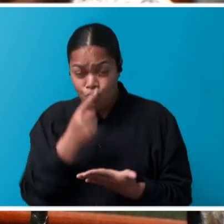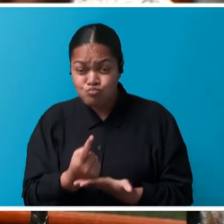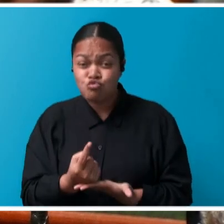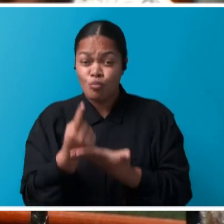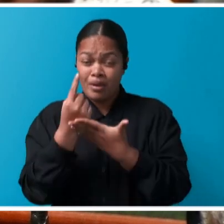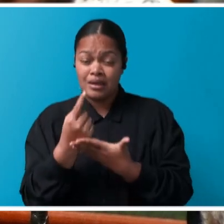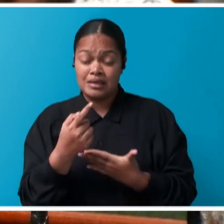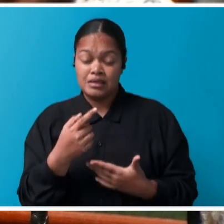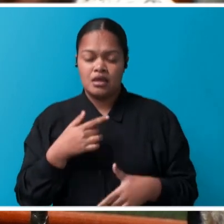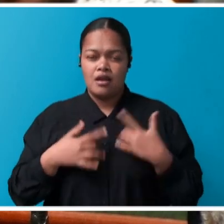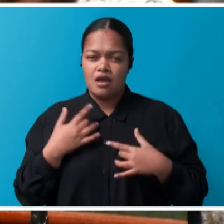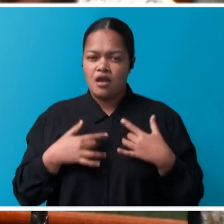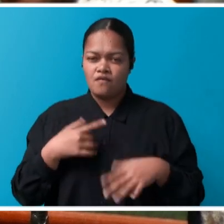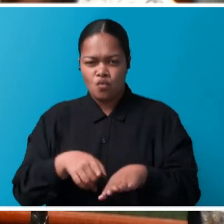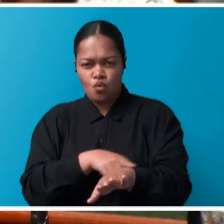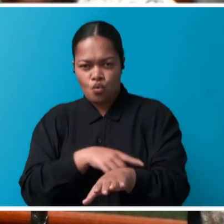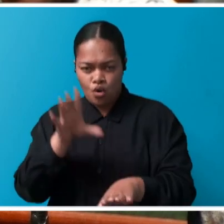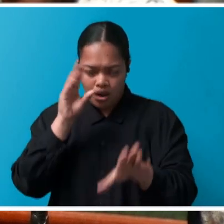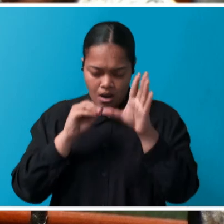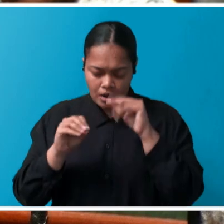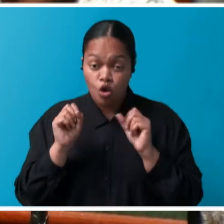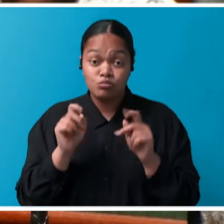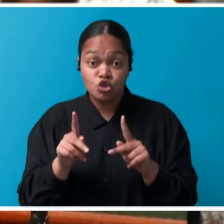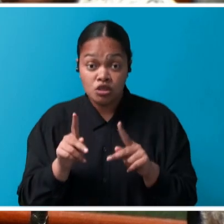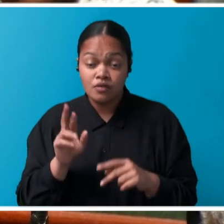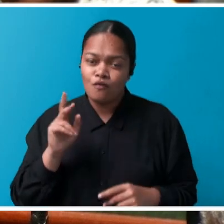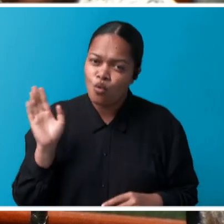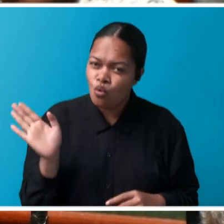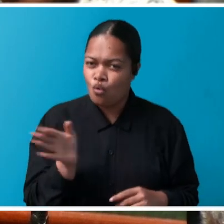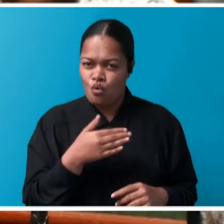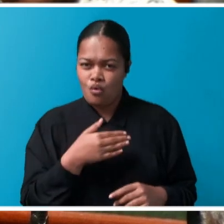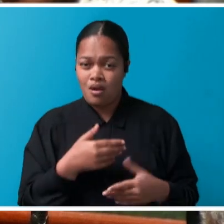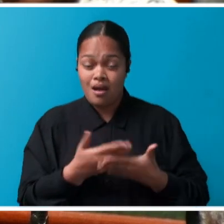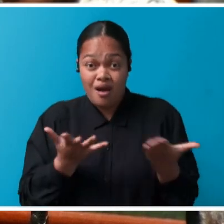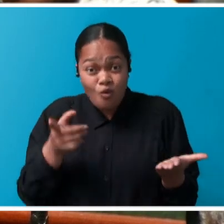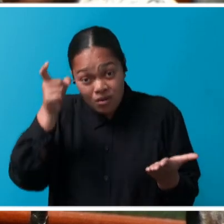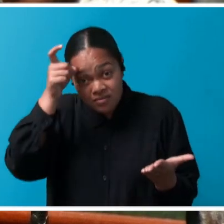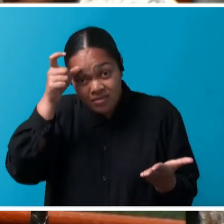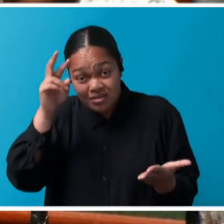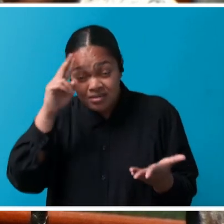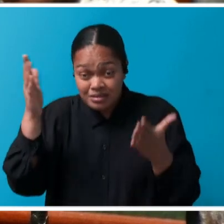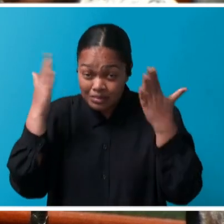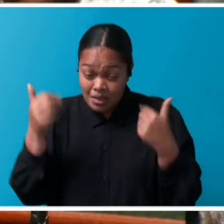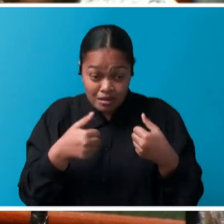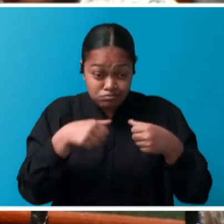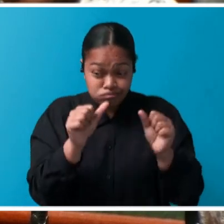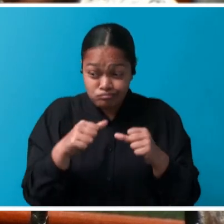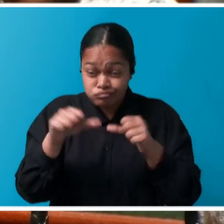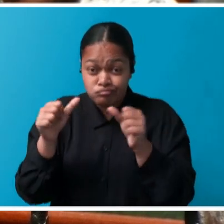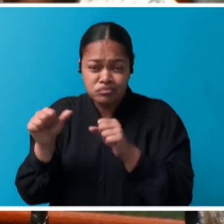lifelong learning opportunity for all. However, Mr. Speaker, sir, achieving this ambitious